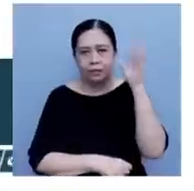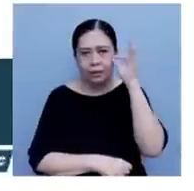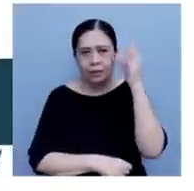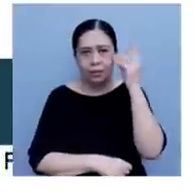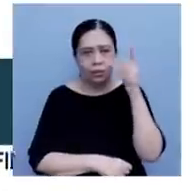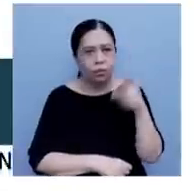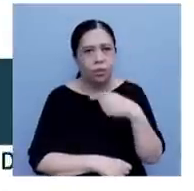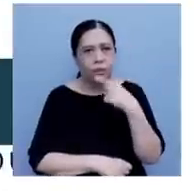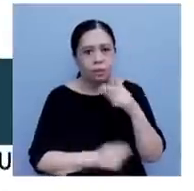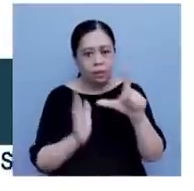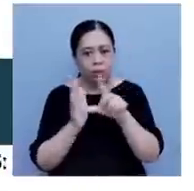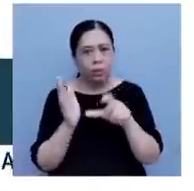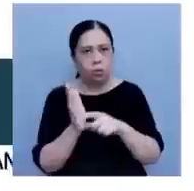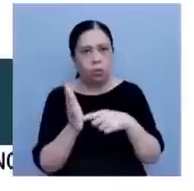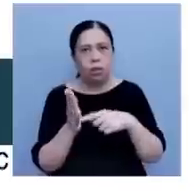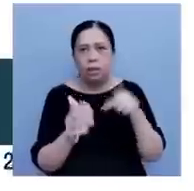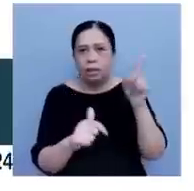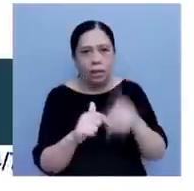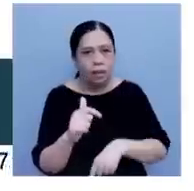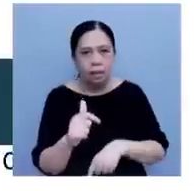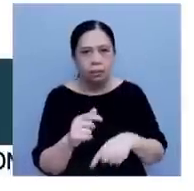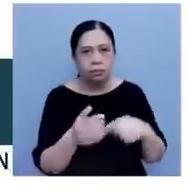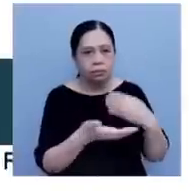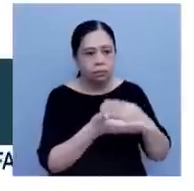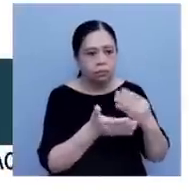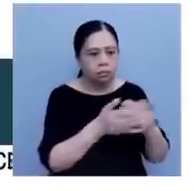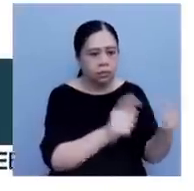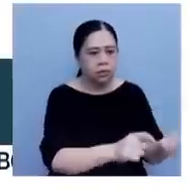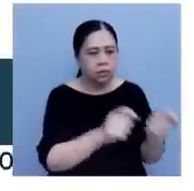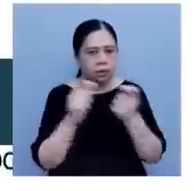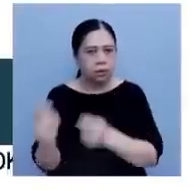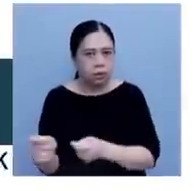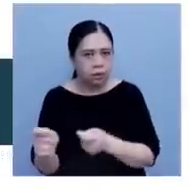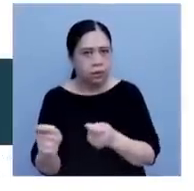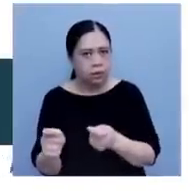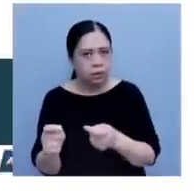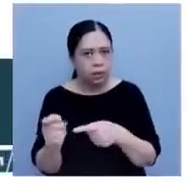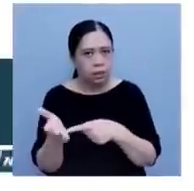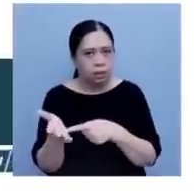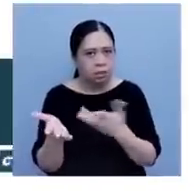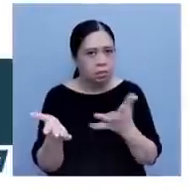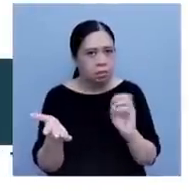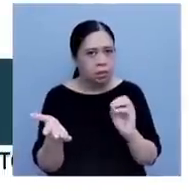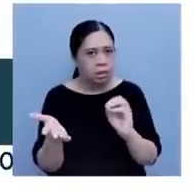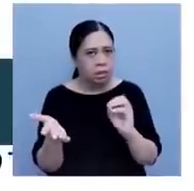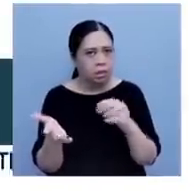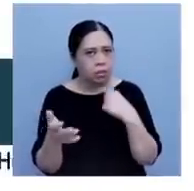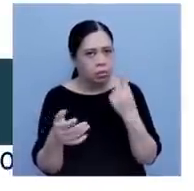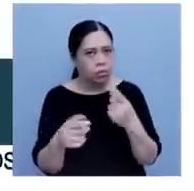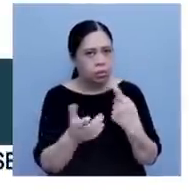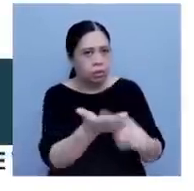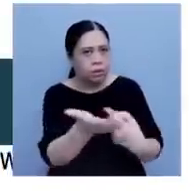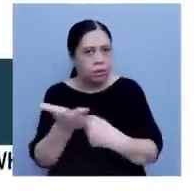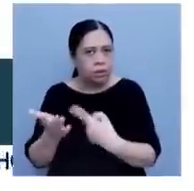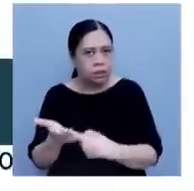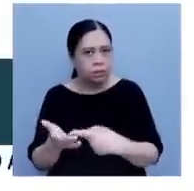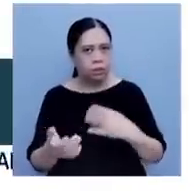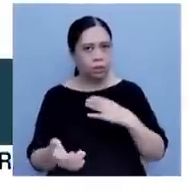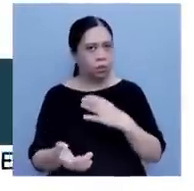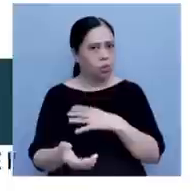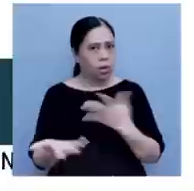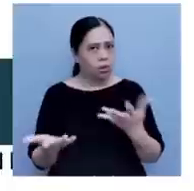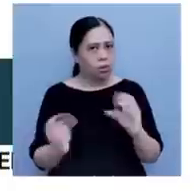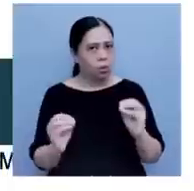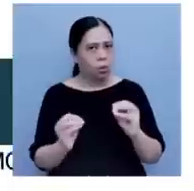fund non-existing items in the budget? The CAFs, they weren't there during the deliberations before it was passed. Go